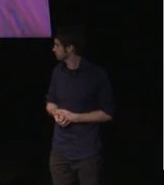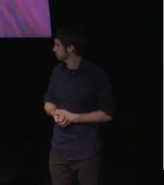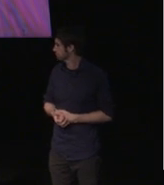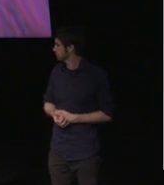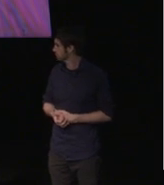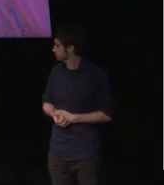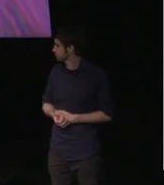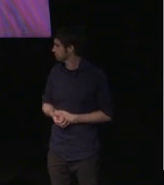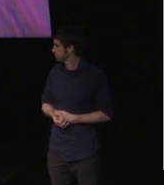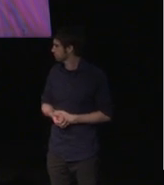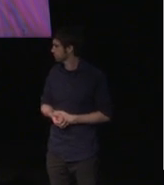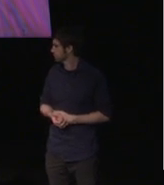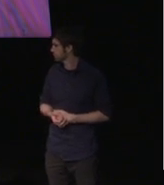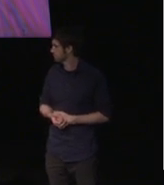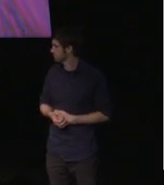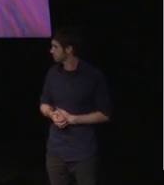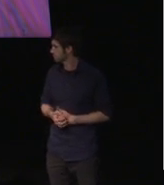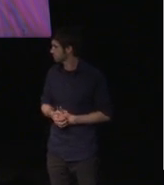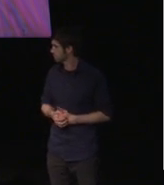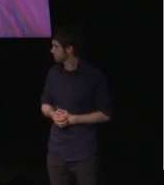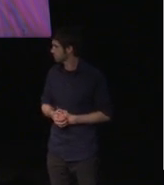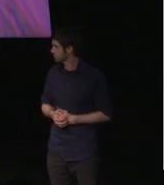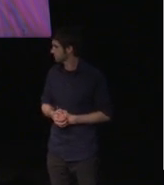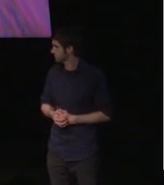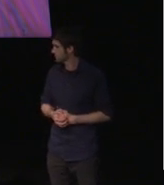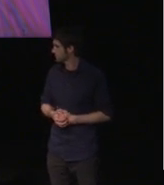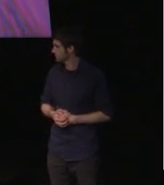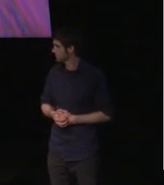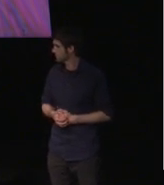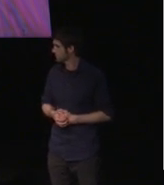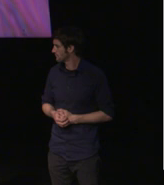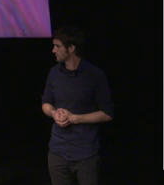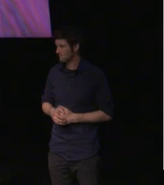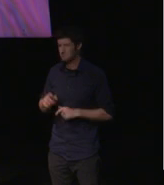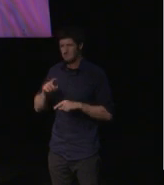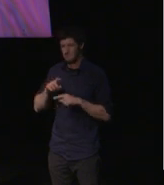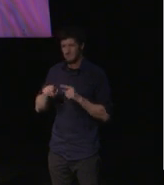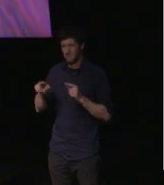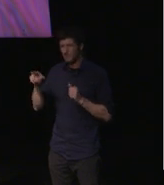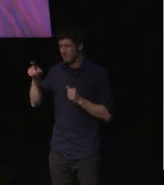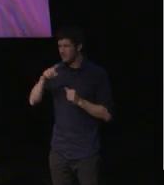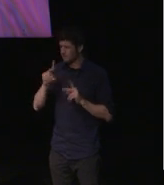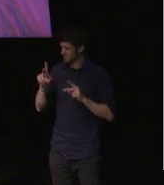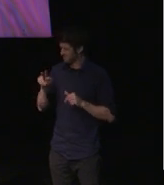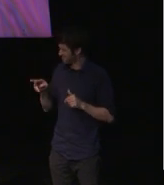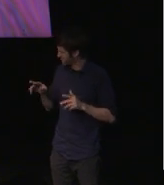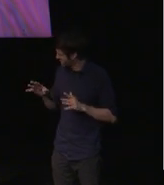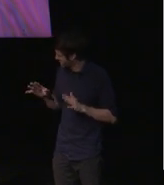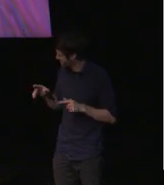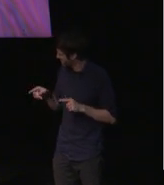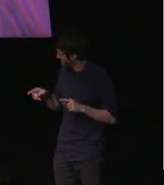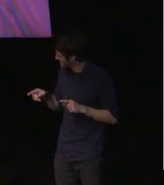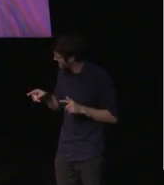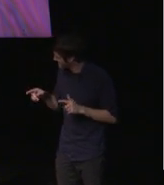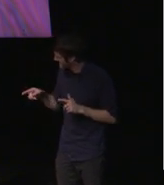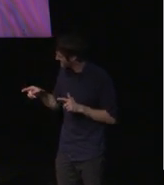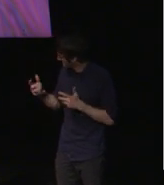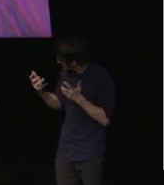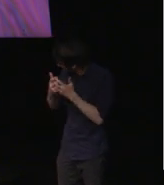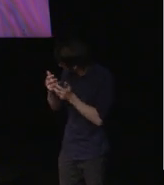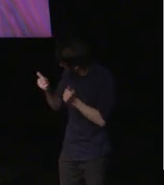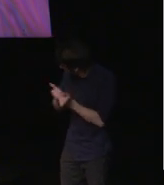And I totally get why that's sometimes really challenging for people, because it looks so different from what we traditionally think of as game